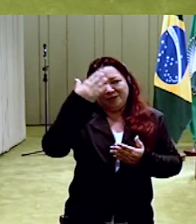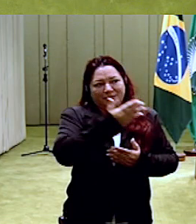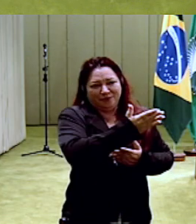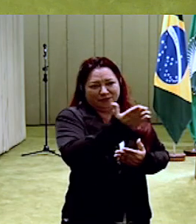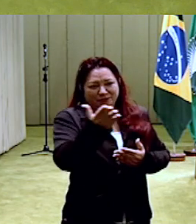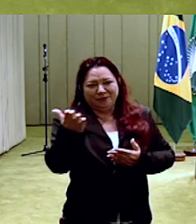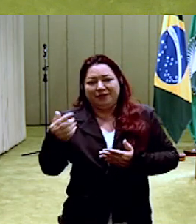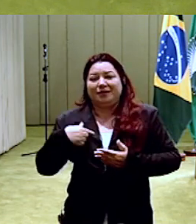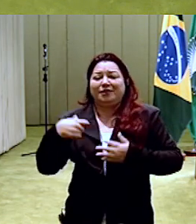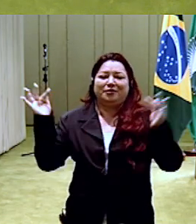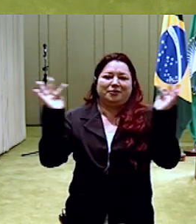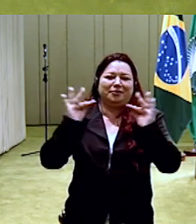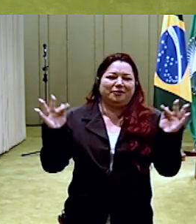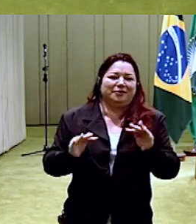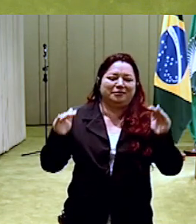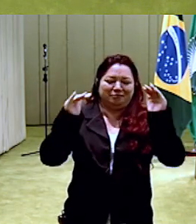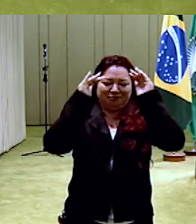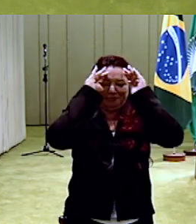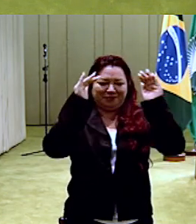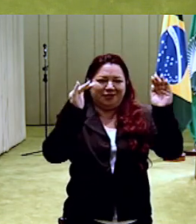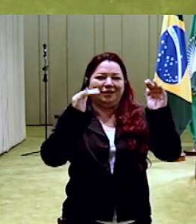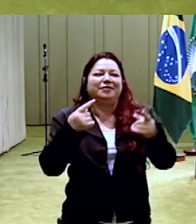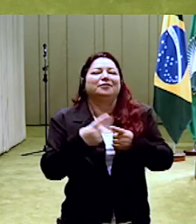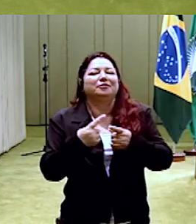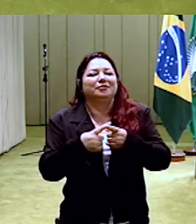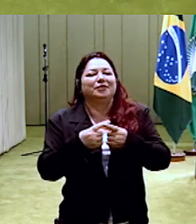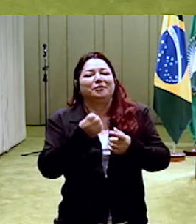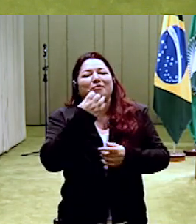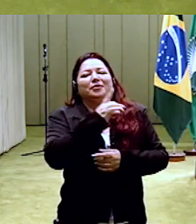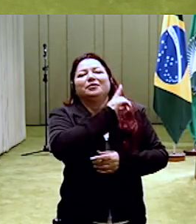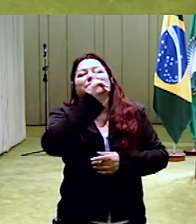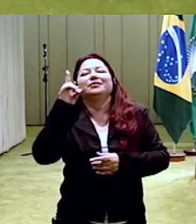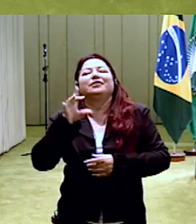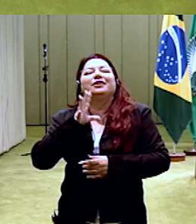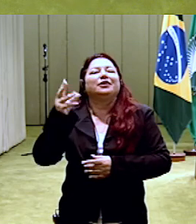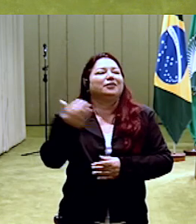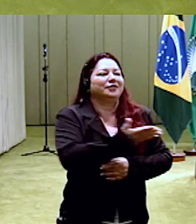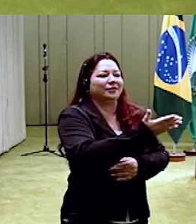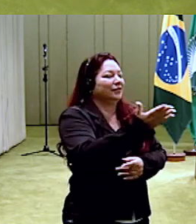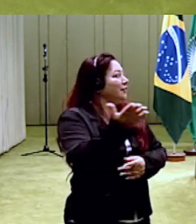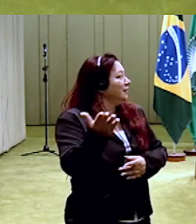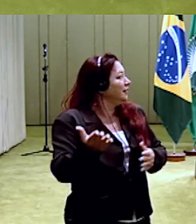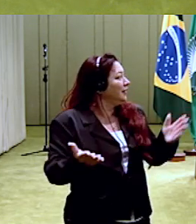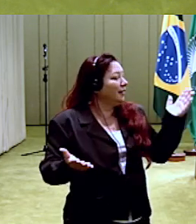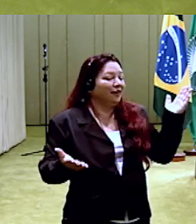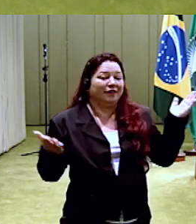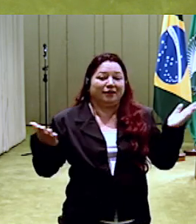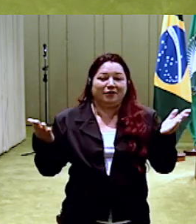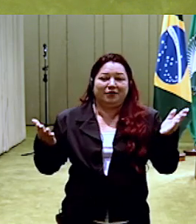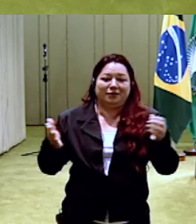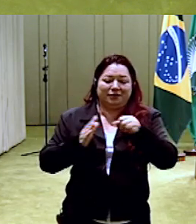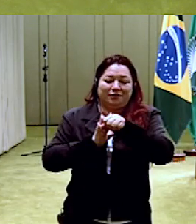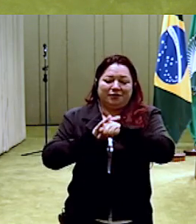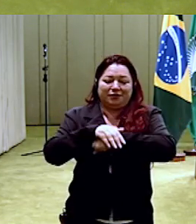very, very honored. First of all, I should say good day to all of you, because you see, in Tanzania now, it is midnight,